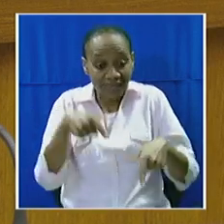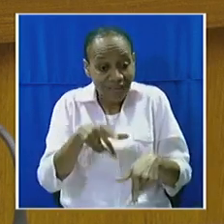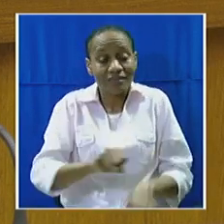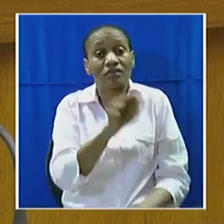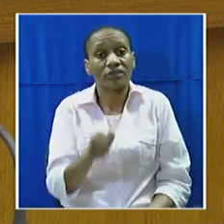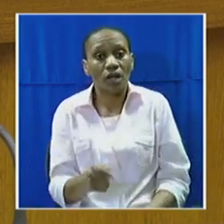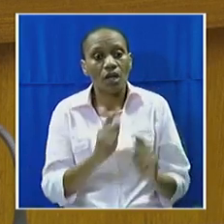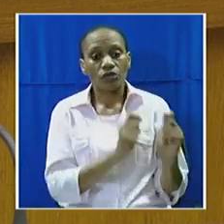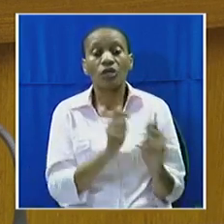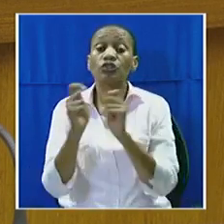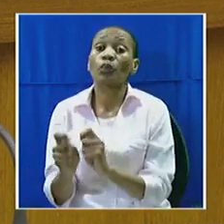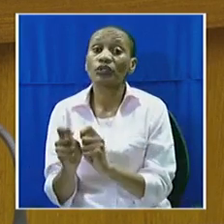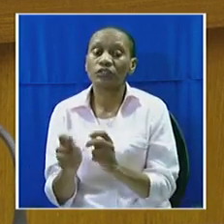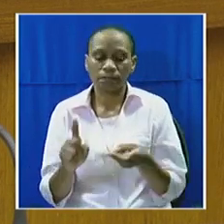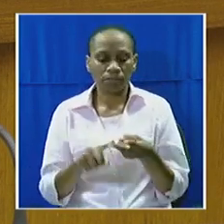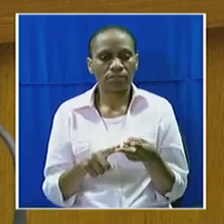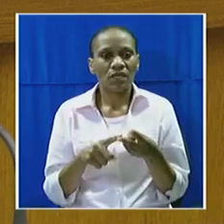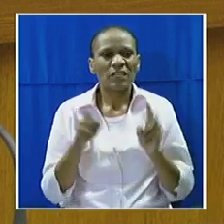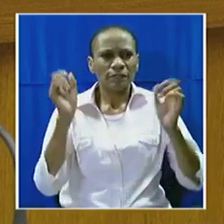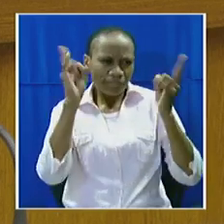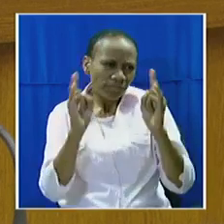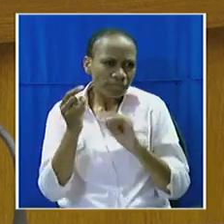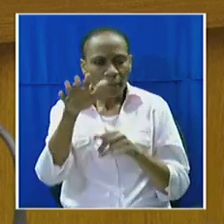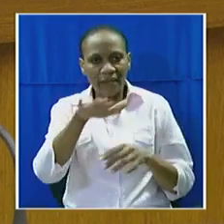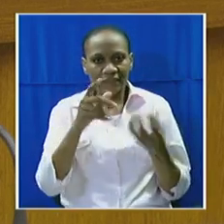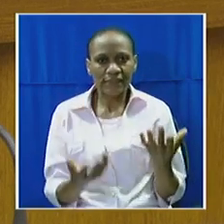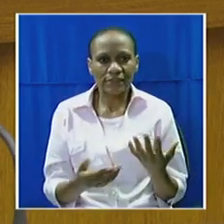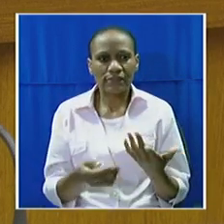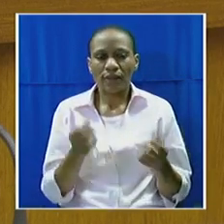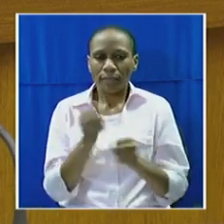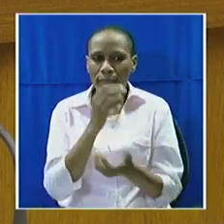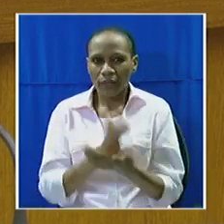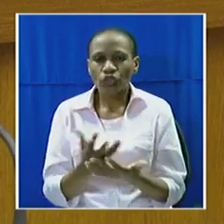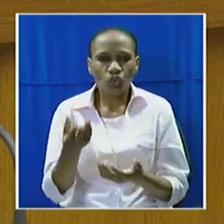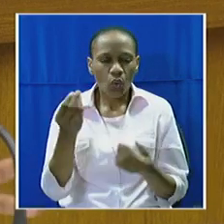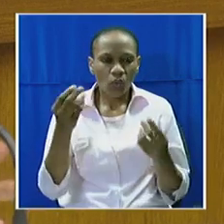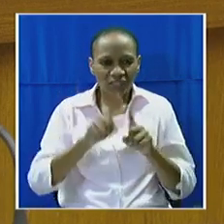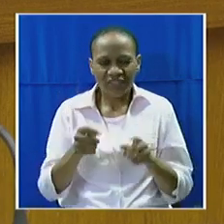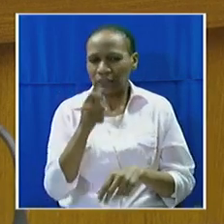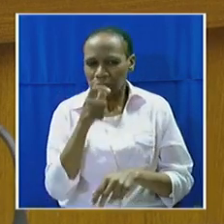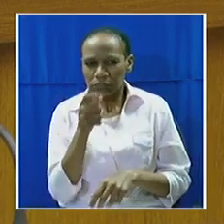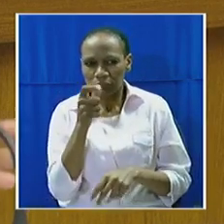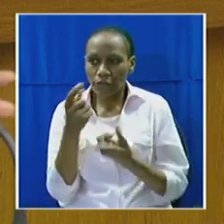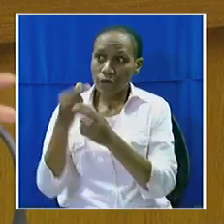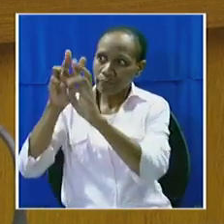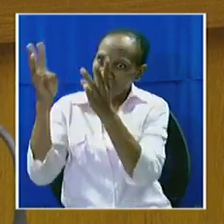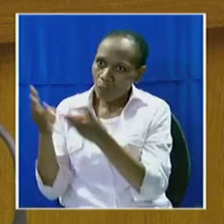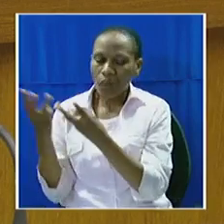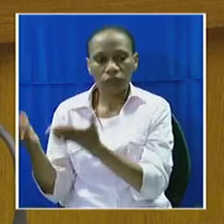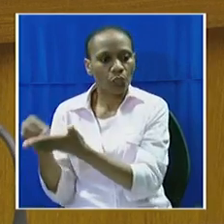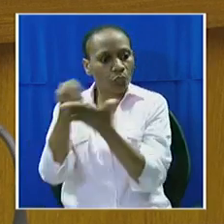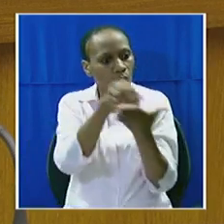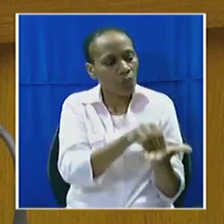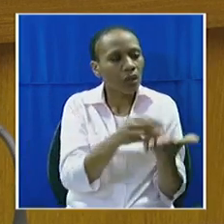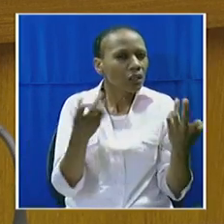Local transport routes, major events, the ability to attain certain medical supplies in the world, in places